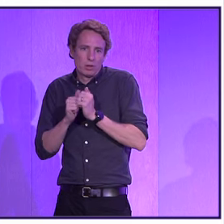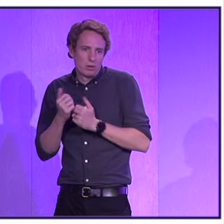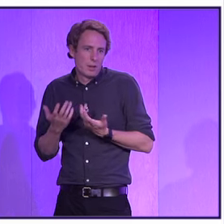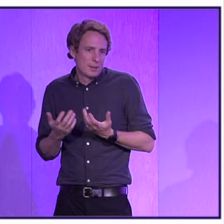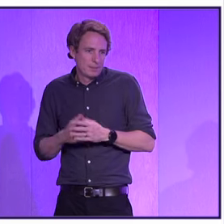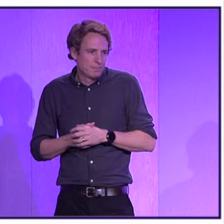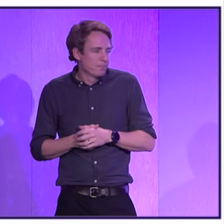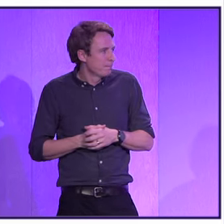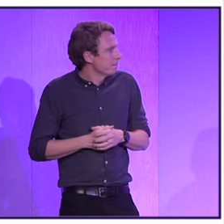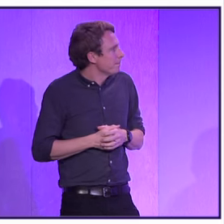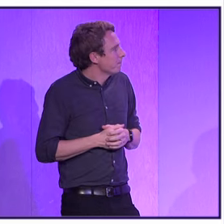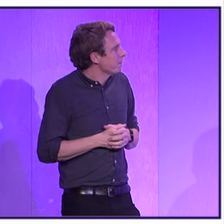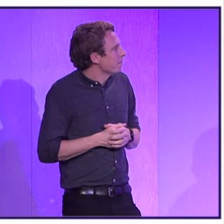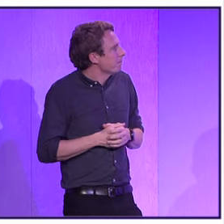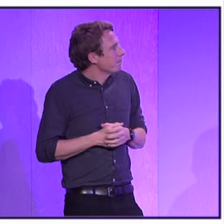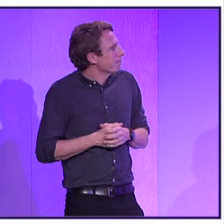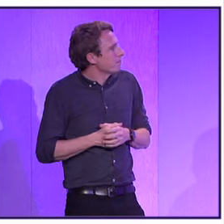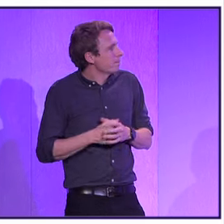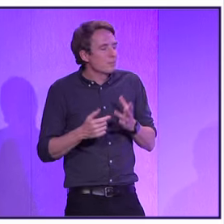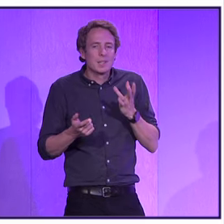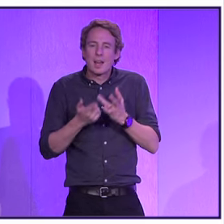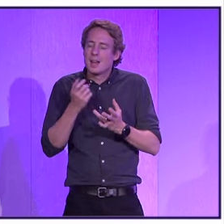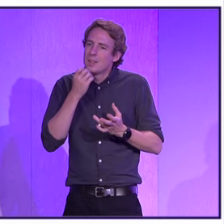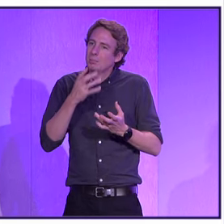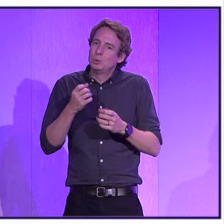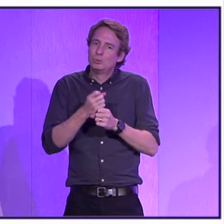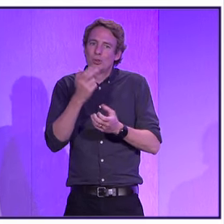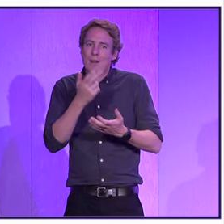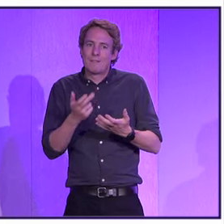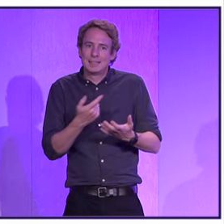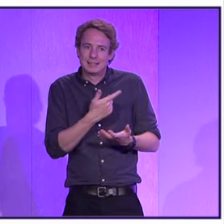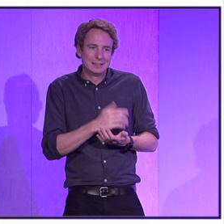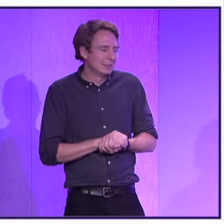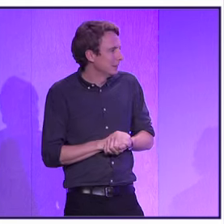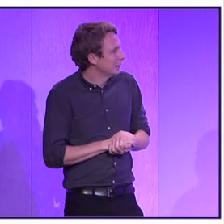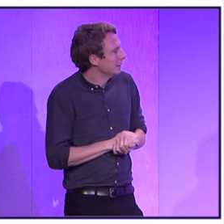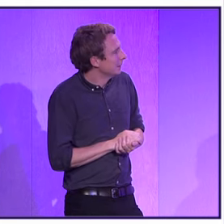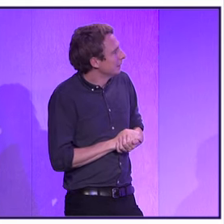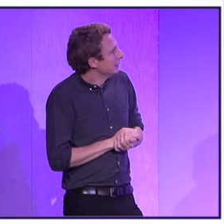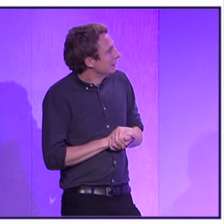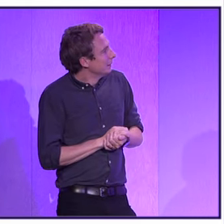Another shareable graphic for you. Sorry, I'll stop with the shareable graphics.